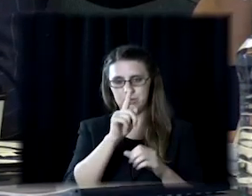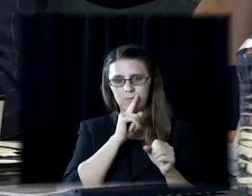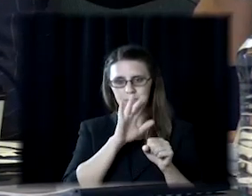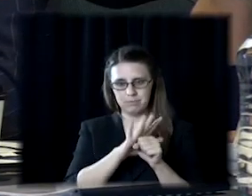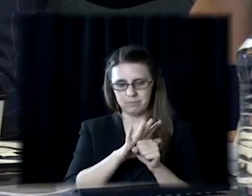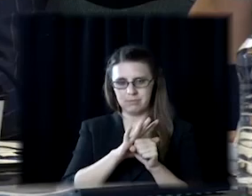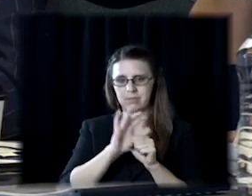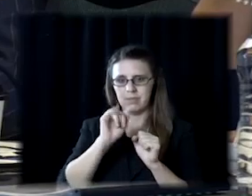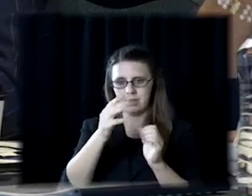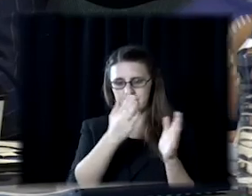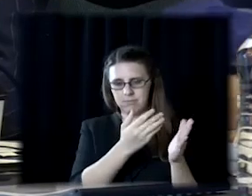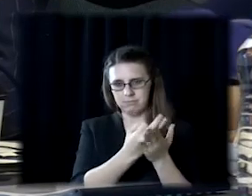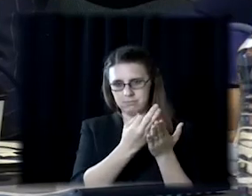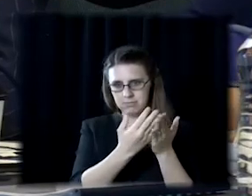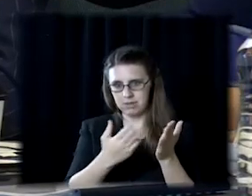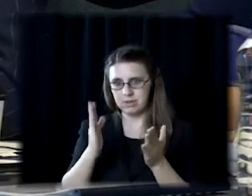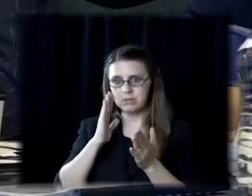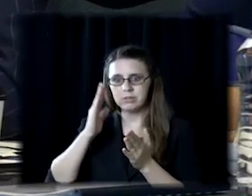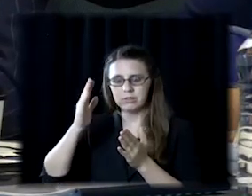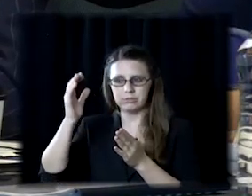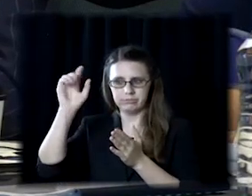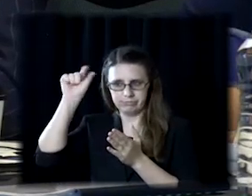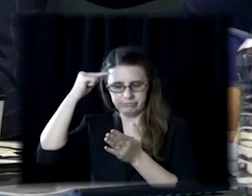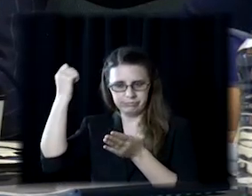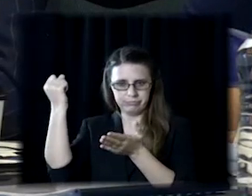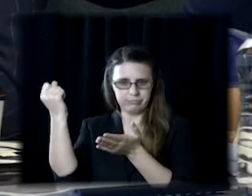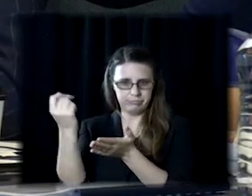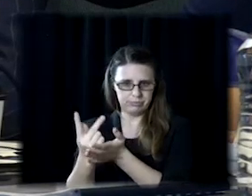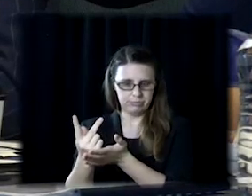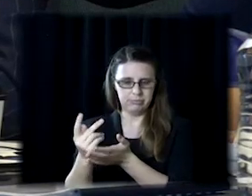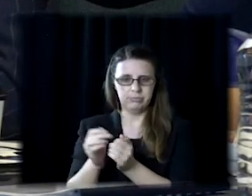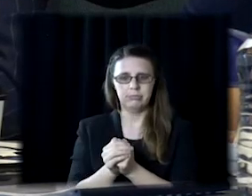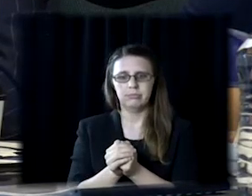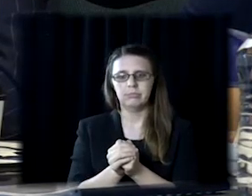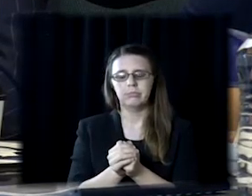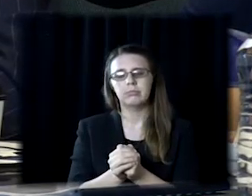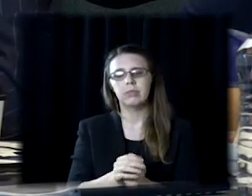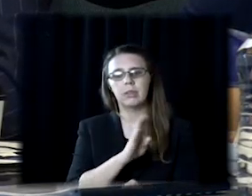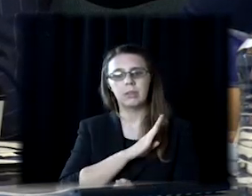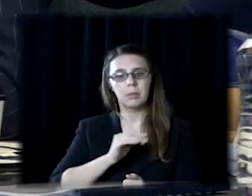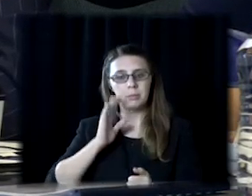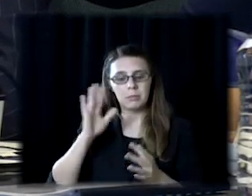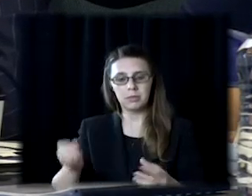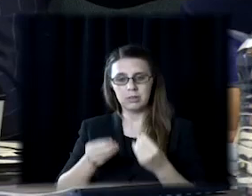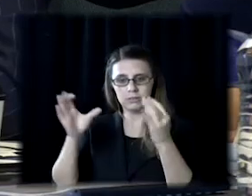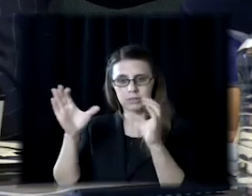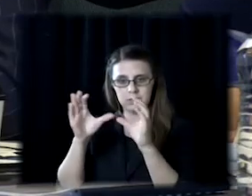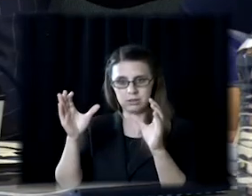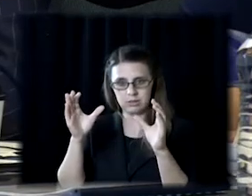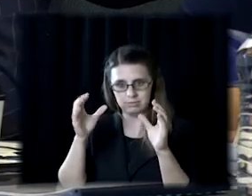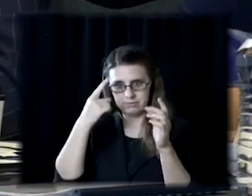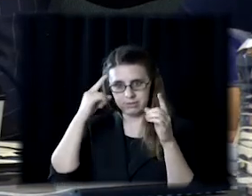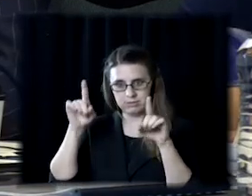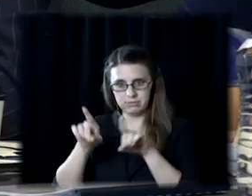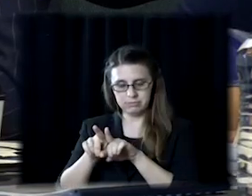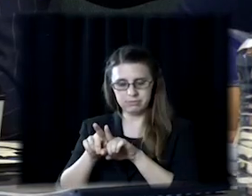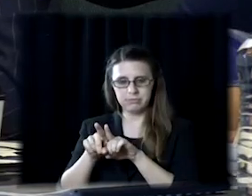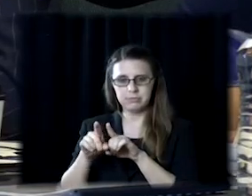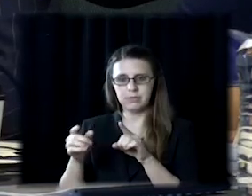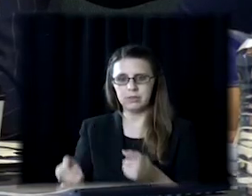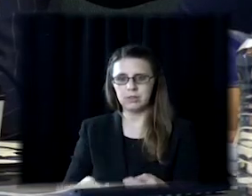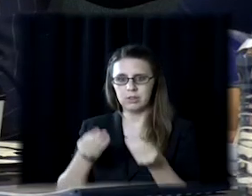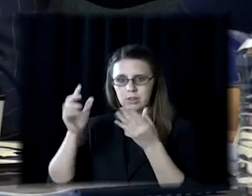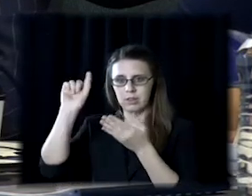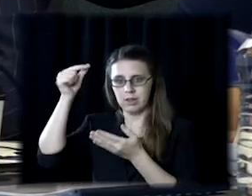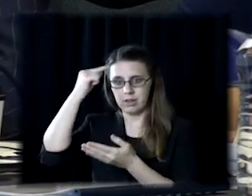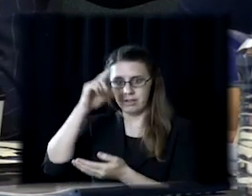by the governor. And it is further resolved that the board shall issue a compliance certification for said plan to the governor and the legislature